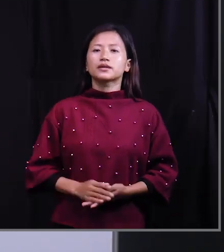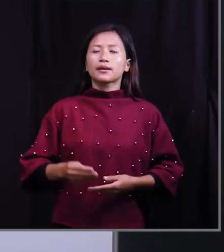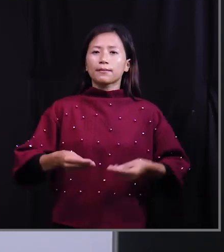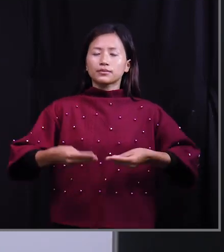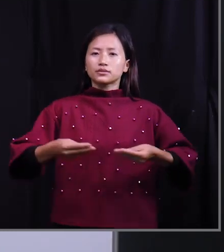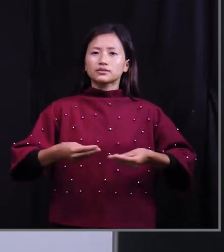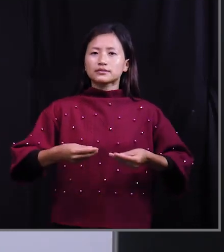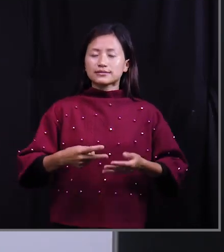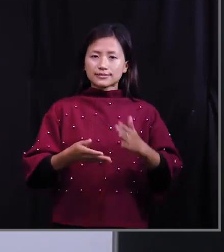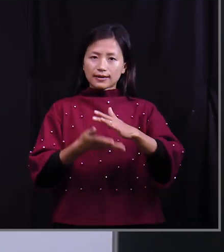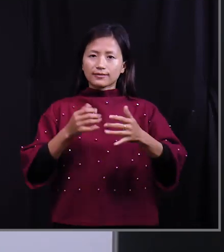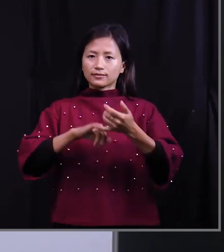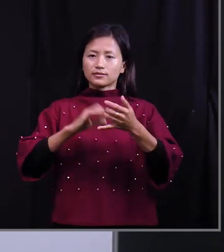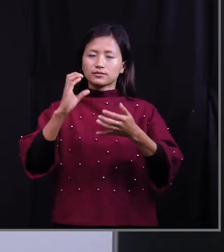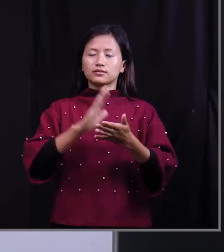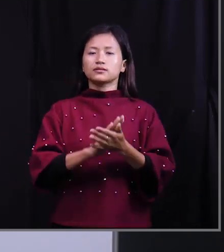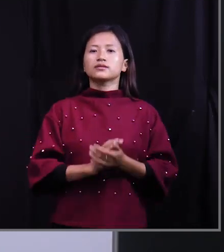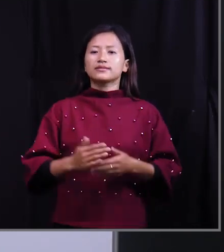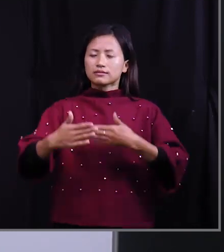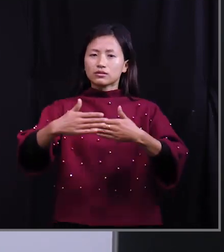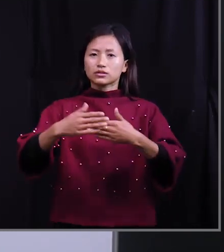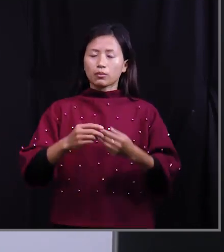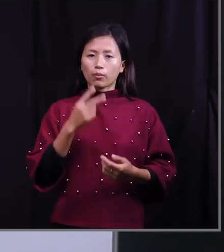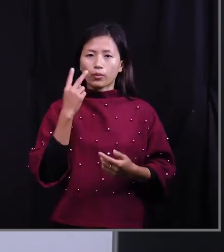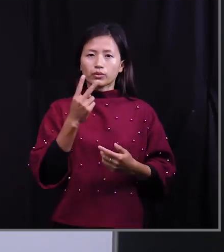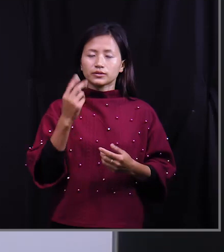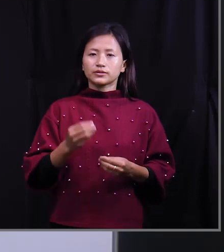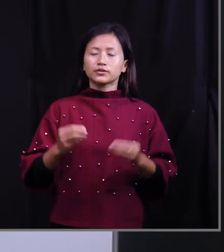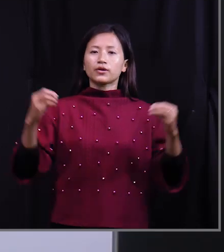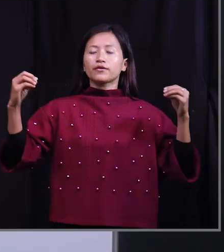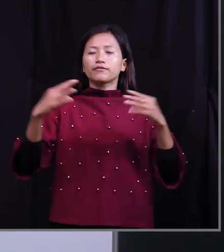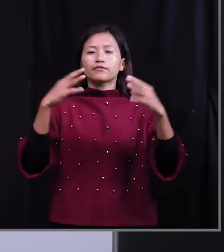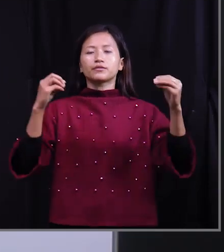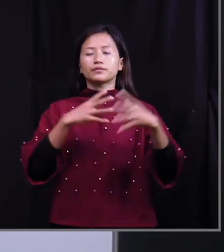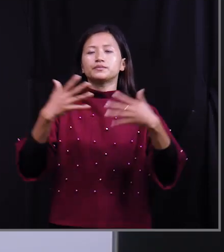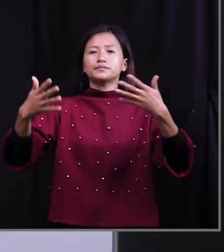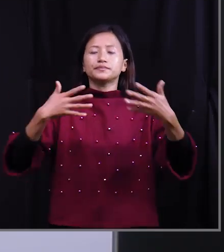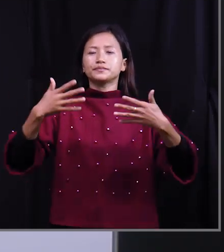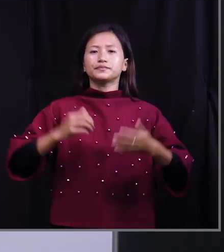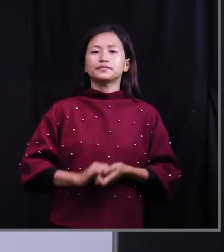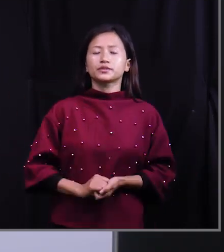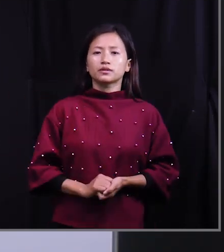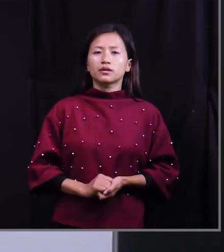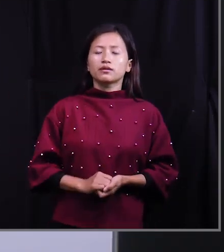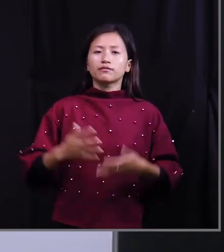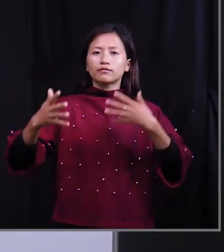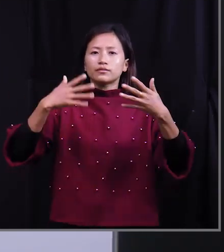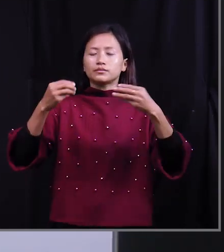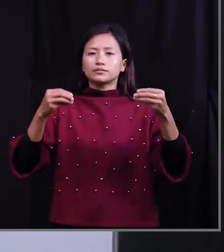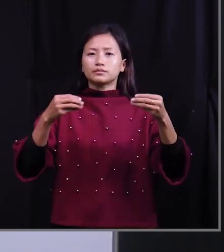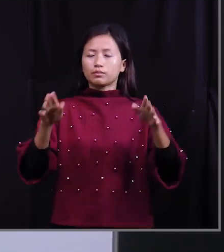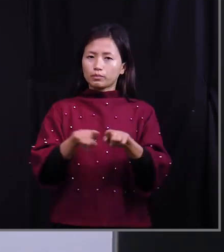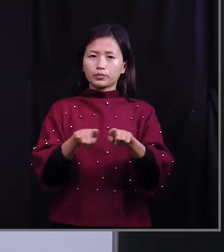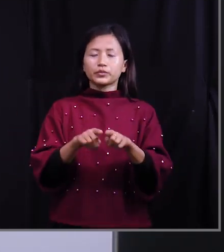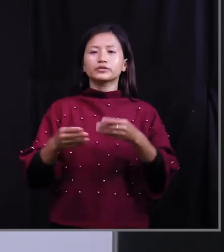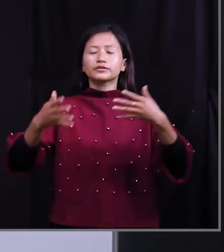scanning here, it simply means closely monitoring your environment. Here environment is means both the environment,